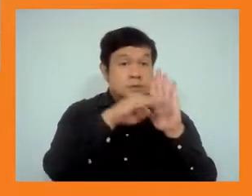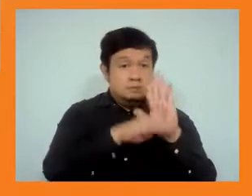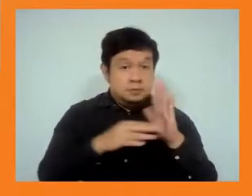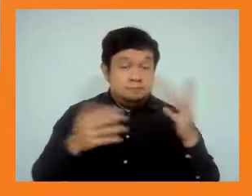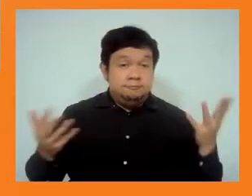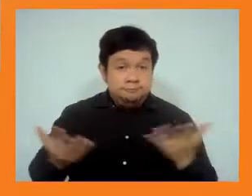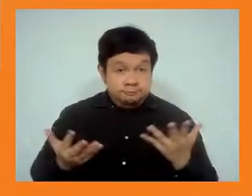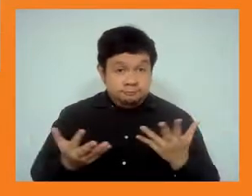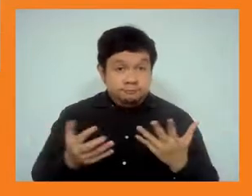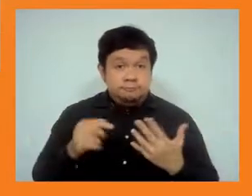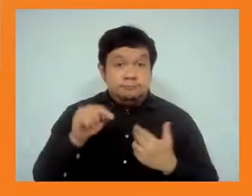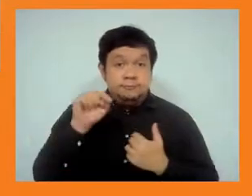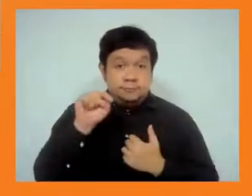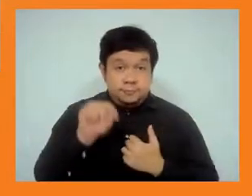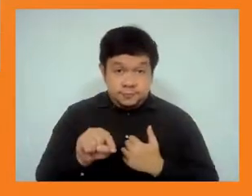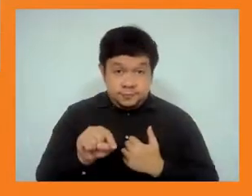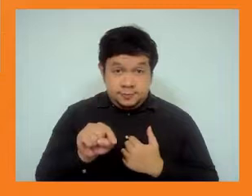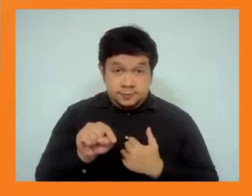please.